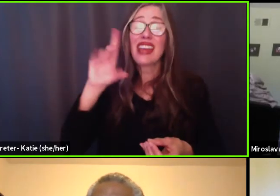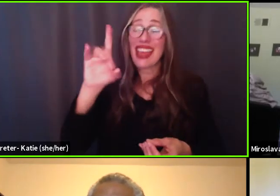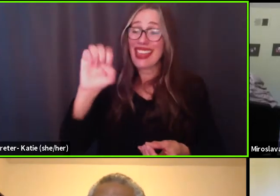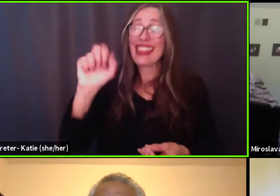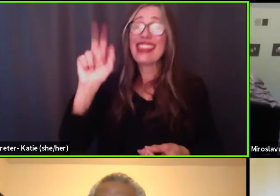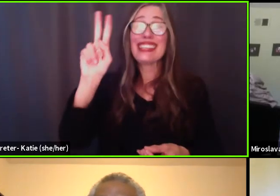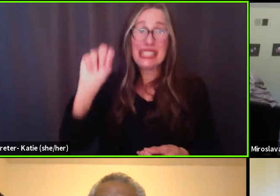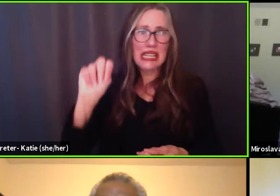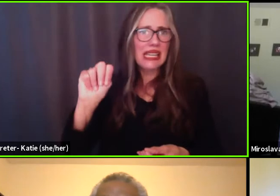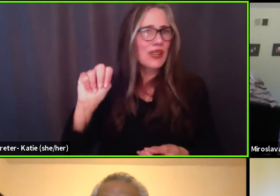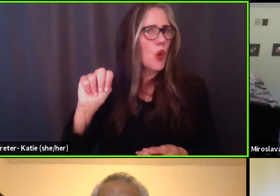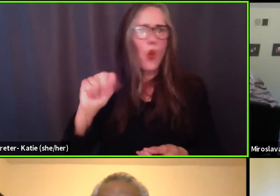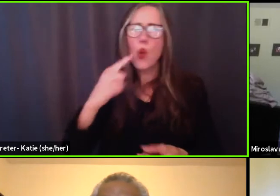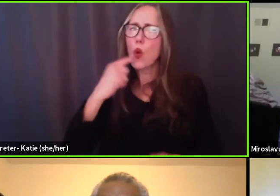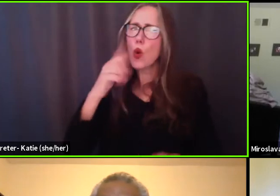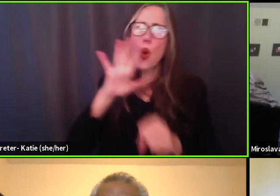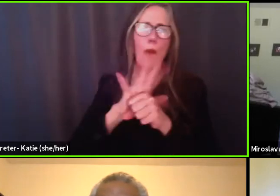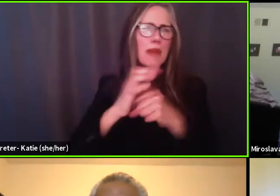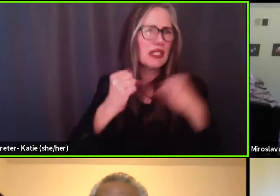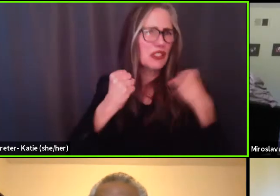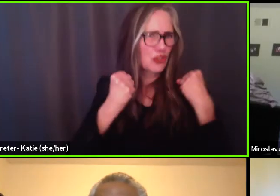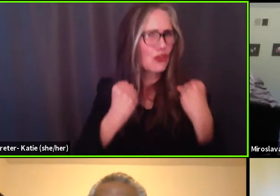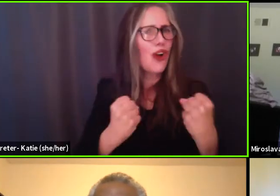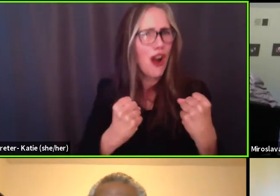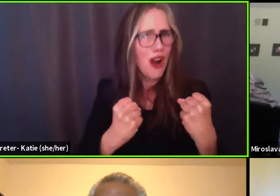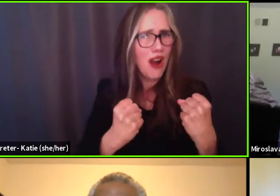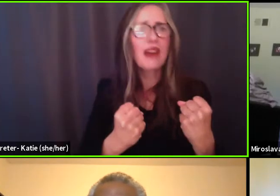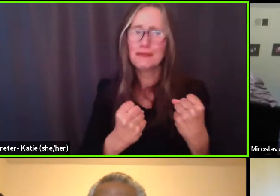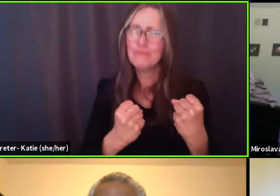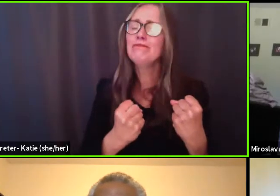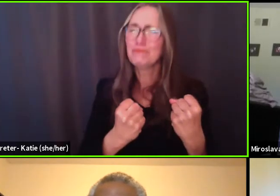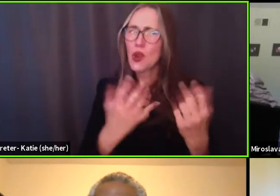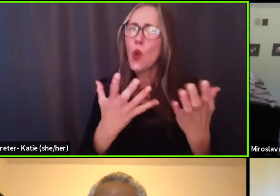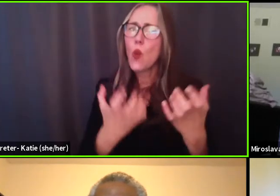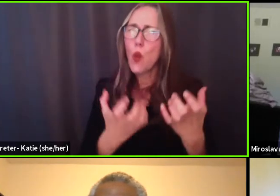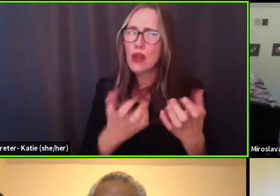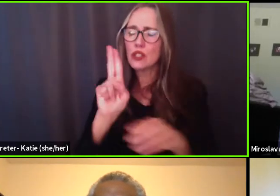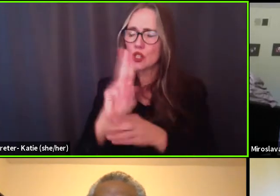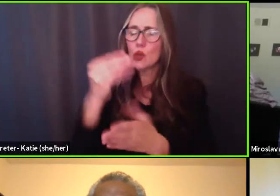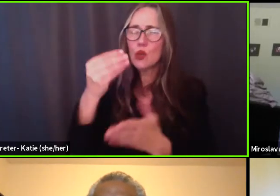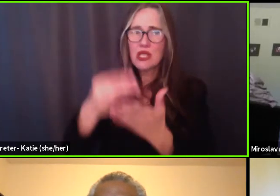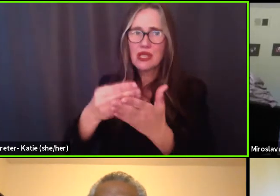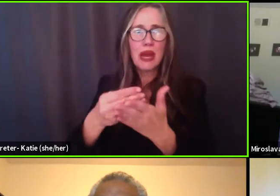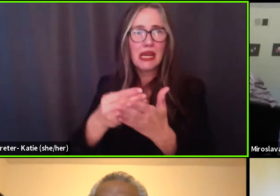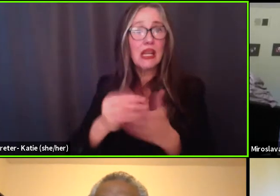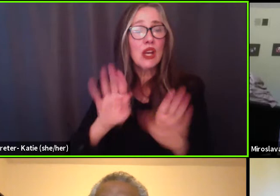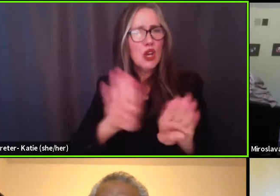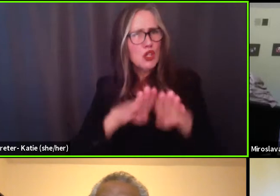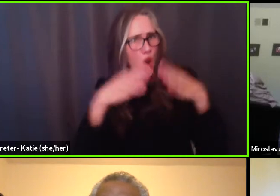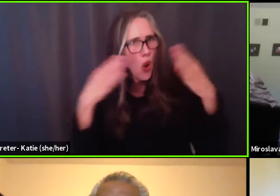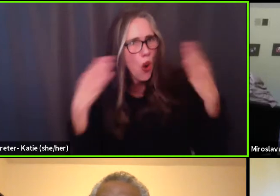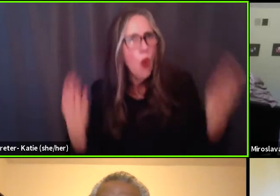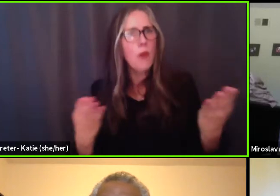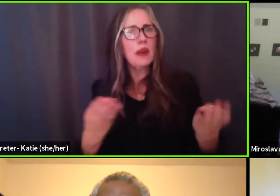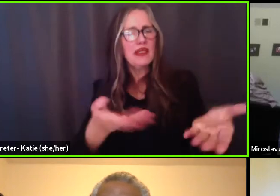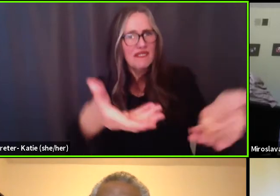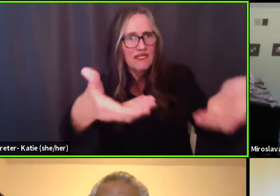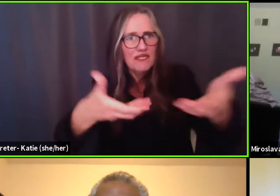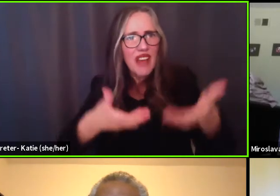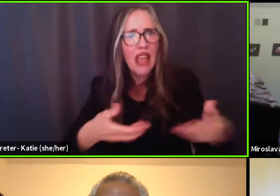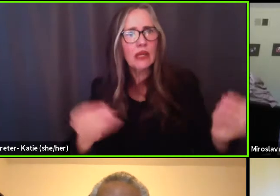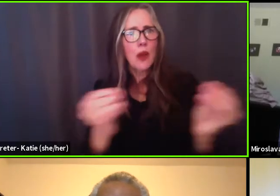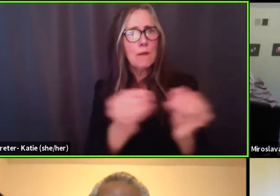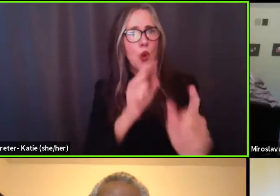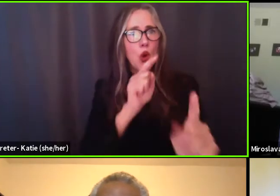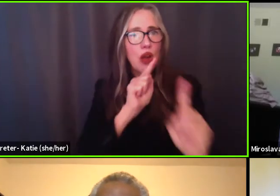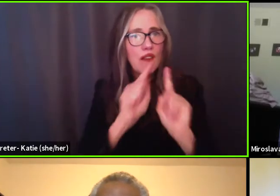um to use these funds specifically to encourage conversations and research that uh that are critical of